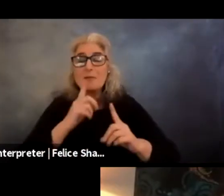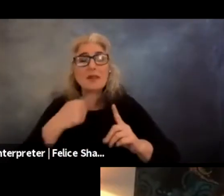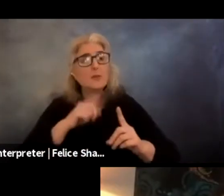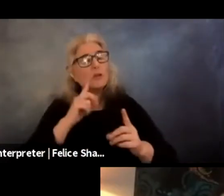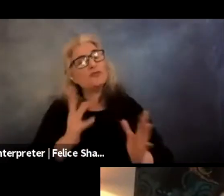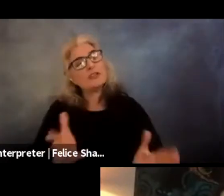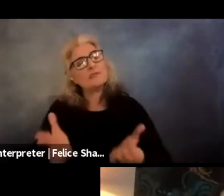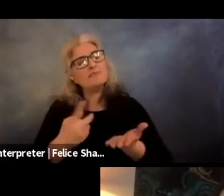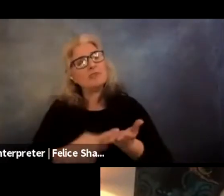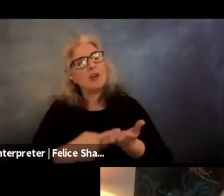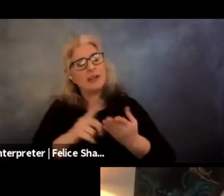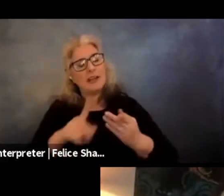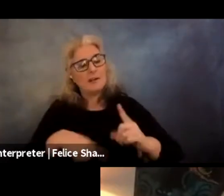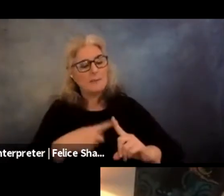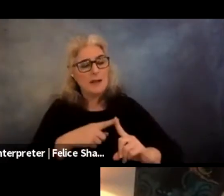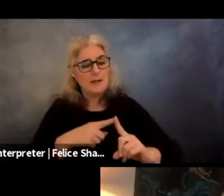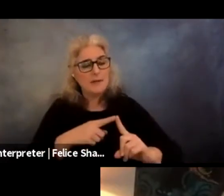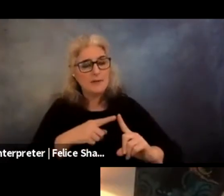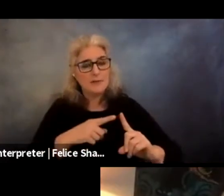about the relationship between network